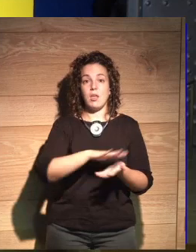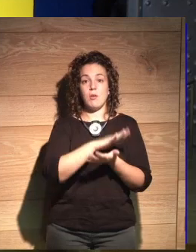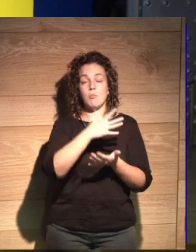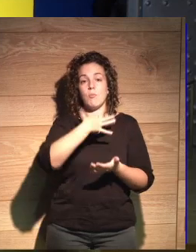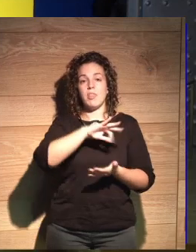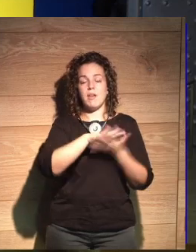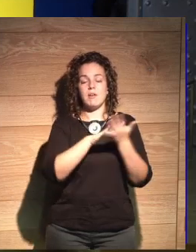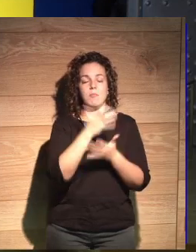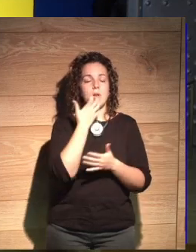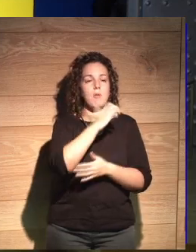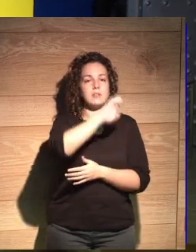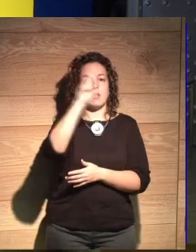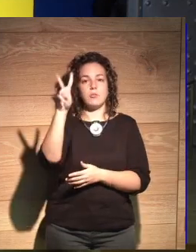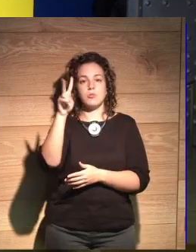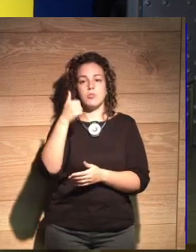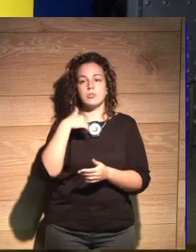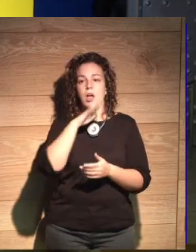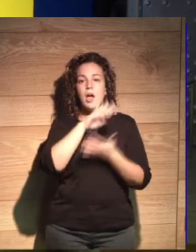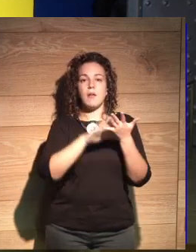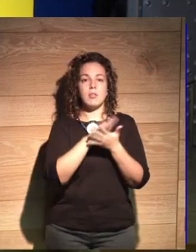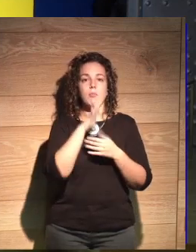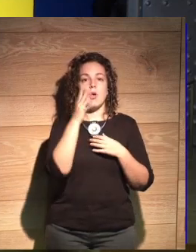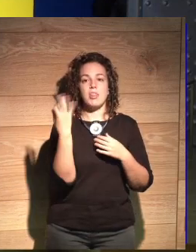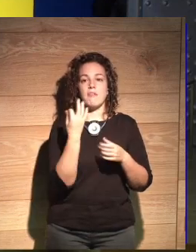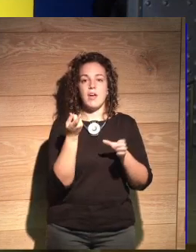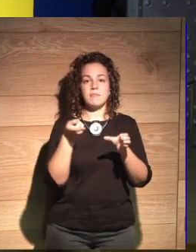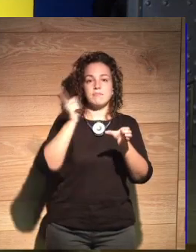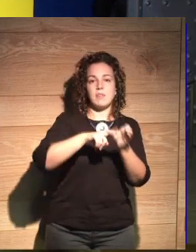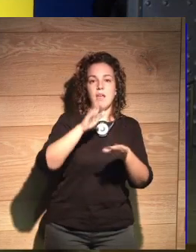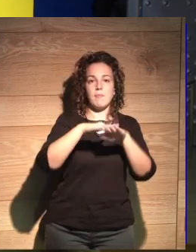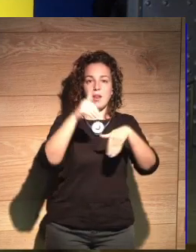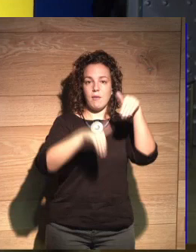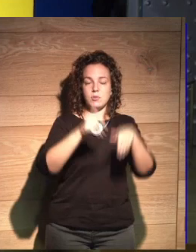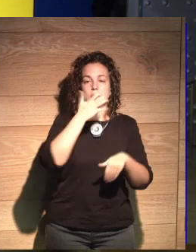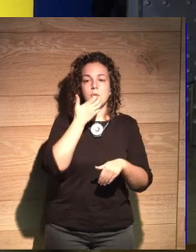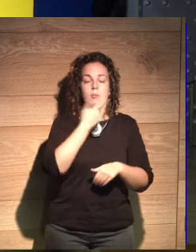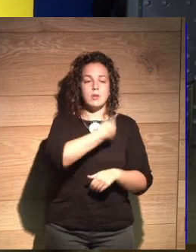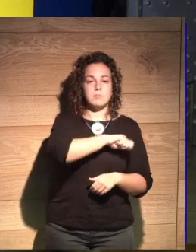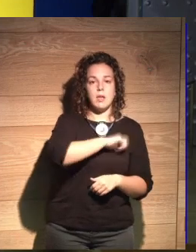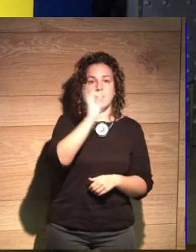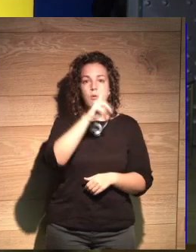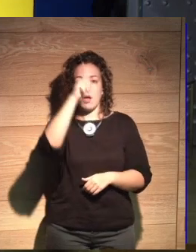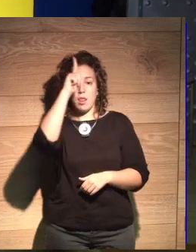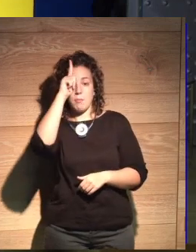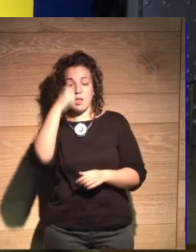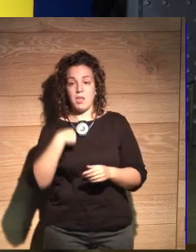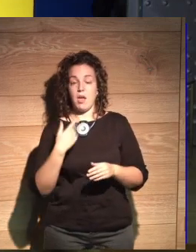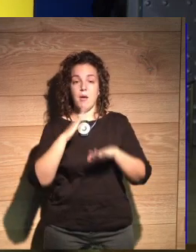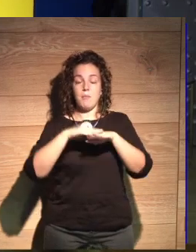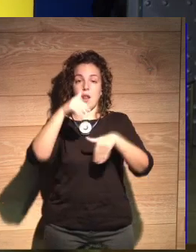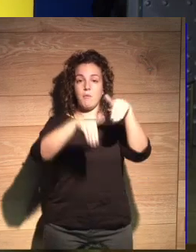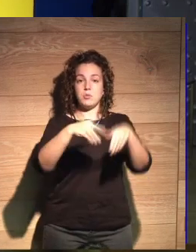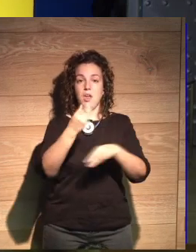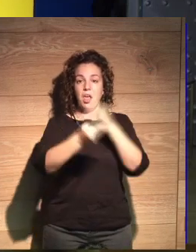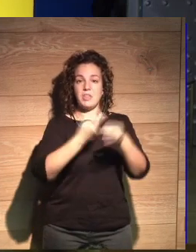election is coming up, or in Germany when an election is coming up, you don't have to do anything special. The Spanish